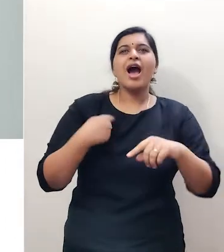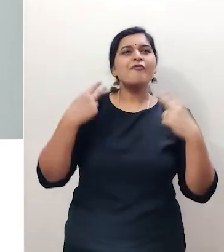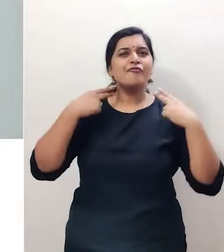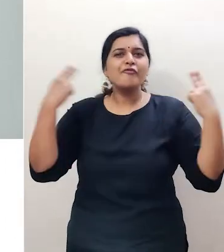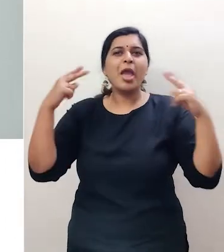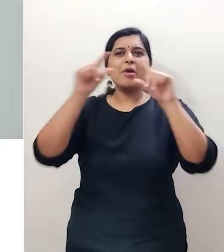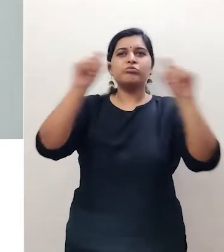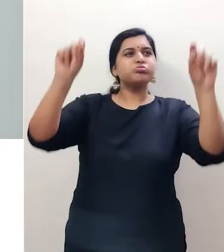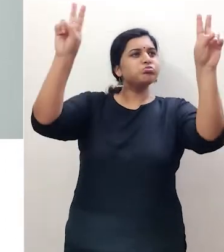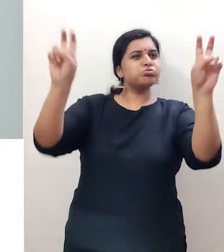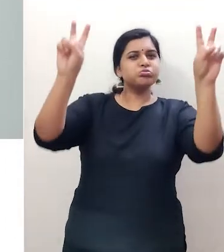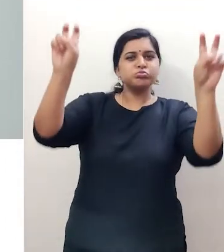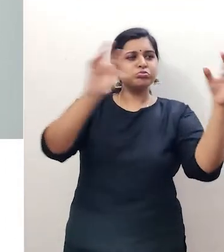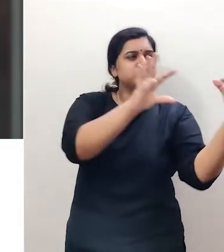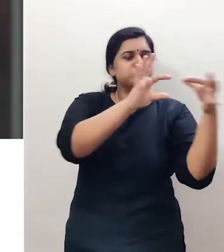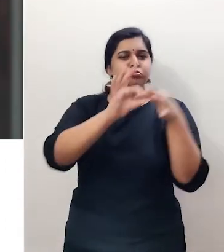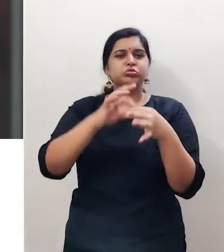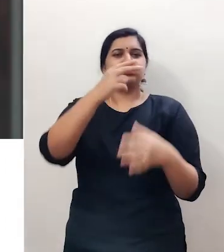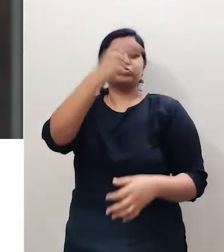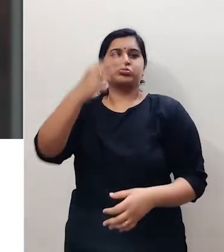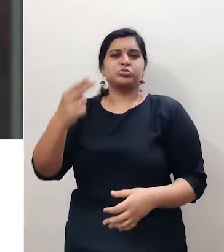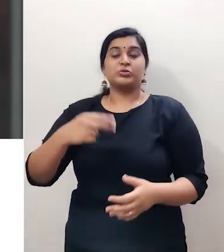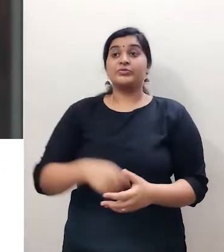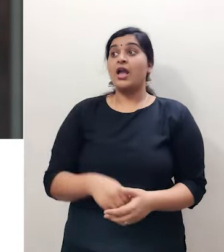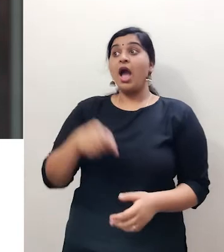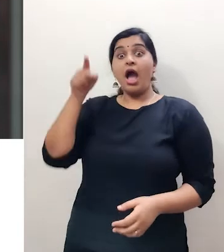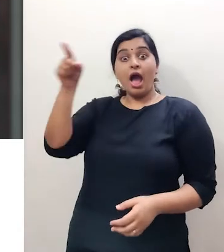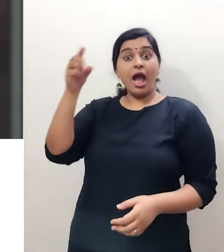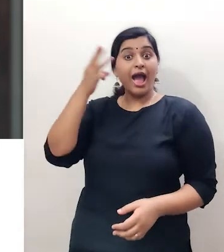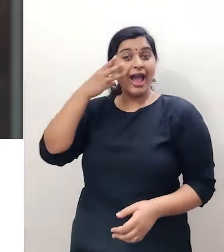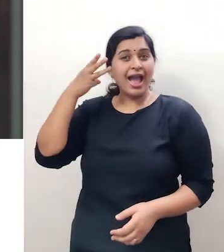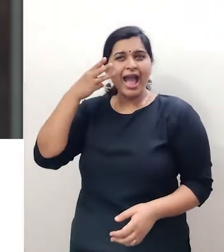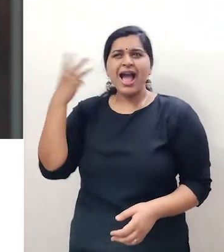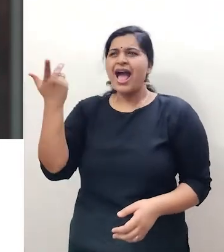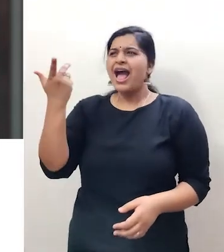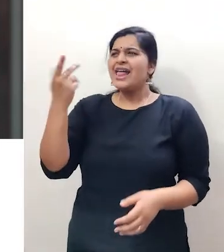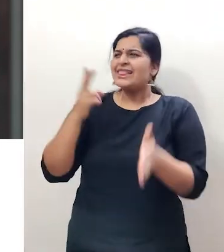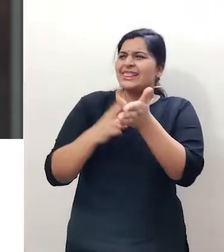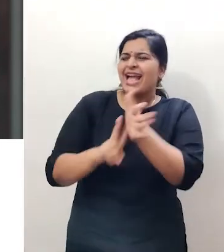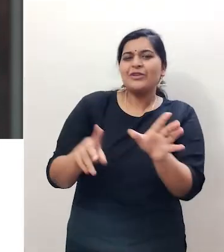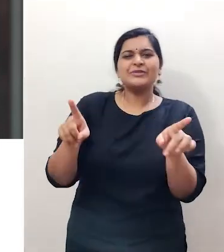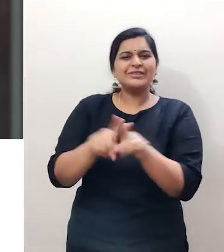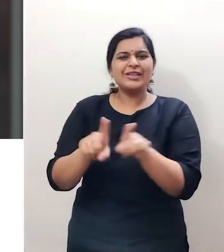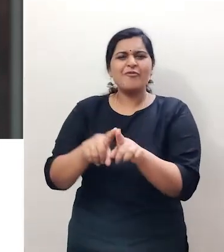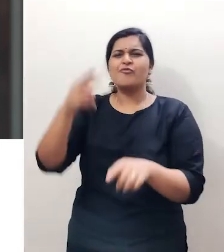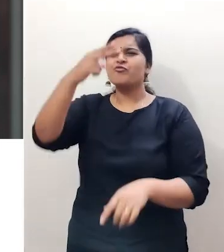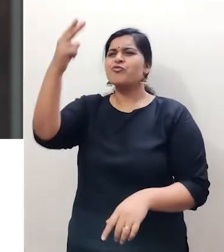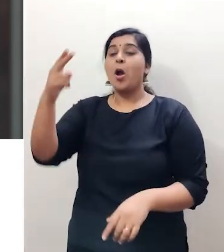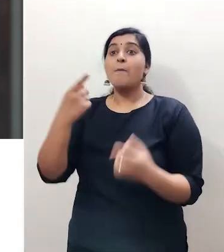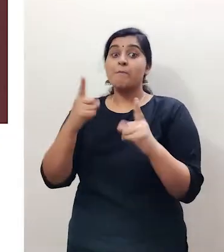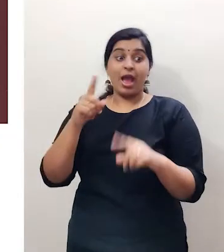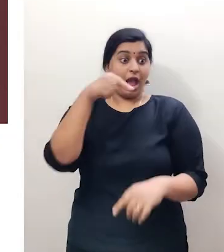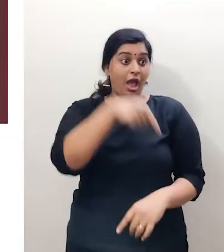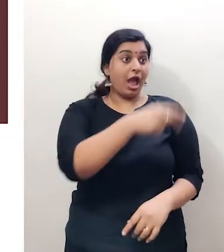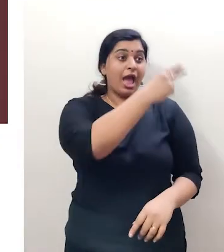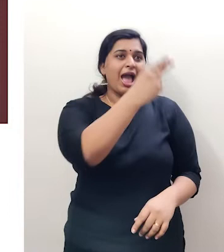earliest modernist visual expressions. While the cat from the Victoria Memorial has a certain fluid naturalism to it, Roy's cat is